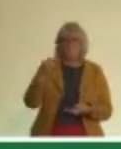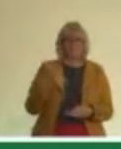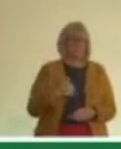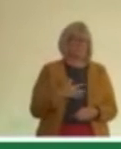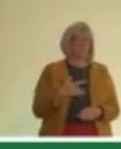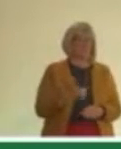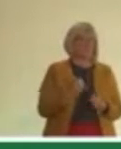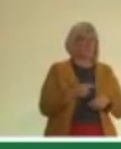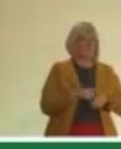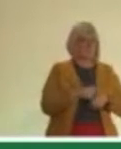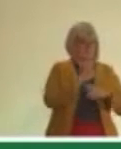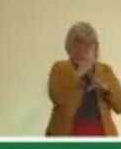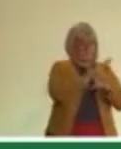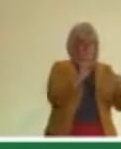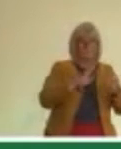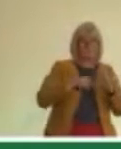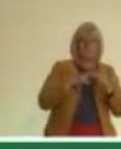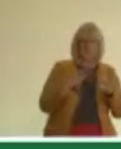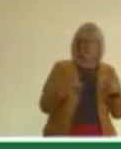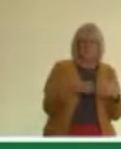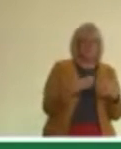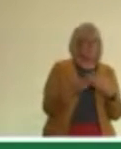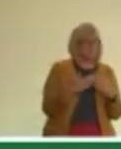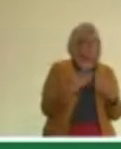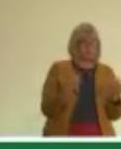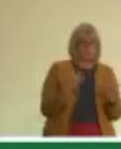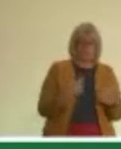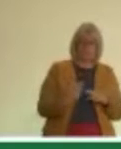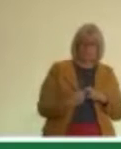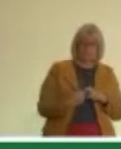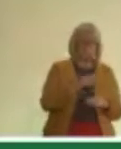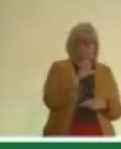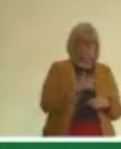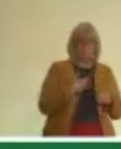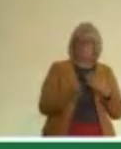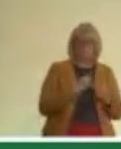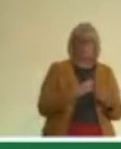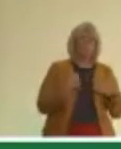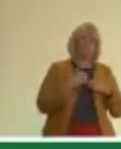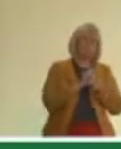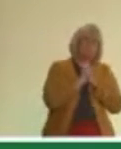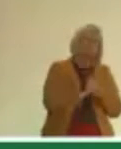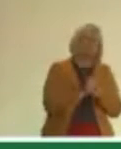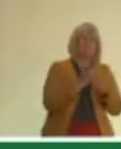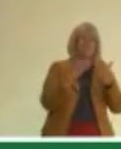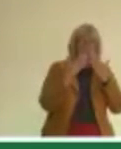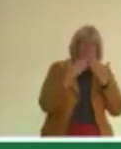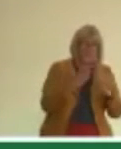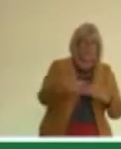no matter where you are, whether it's in England or Wales, no matter what you do, we are so thankful for you. Thank you, staff team.